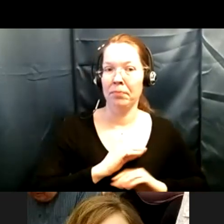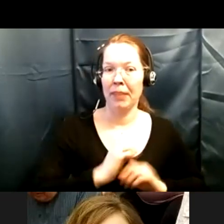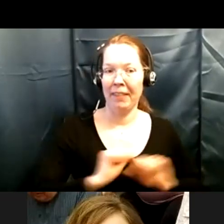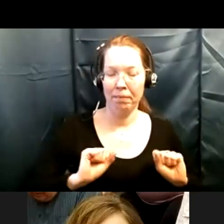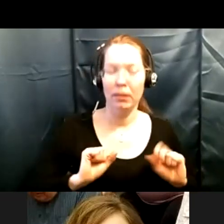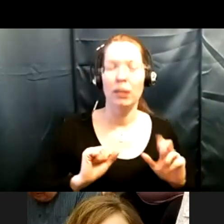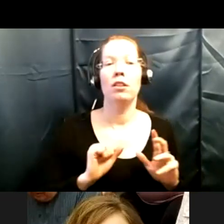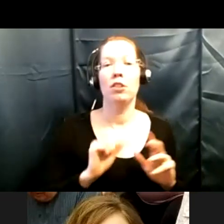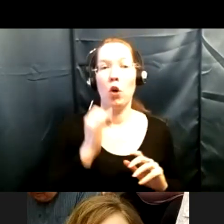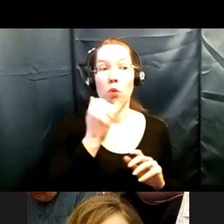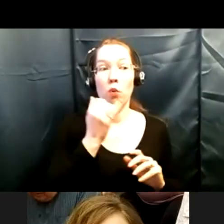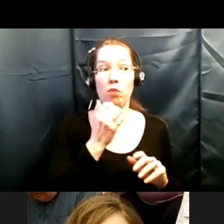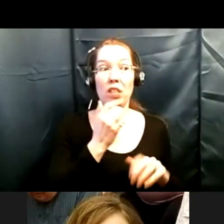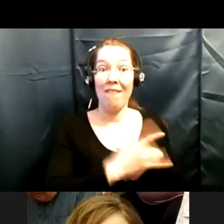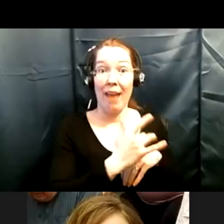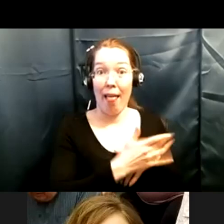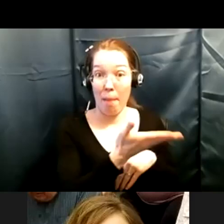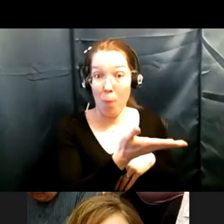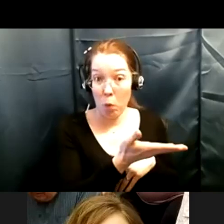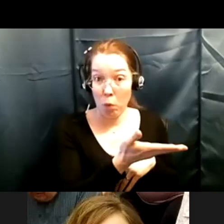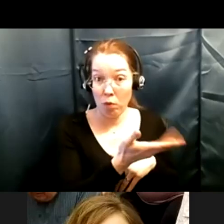if I need it.